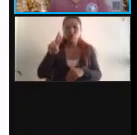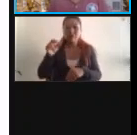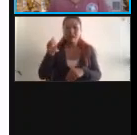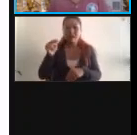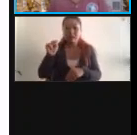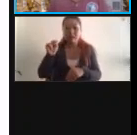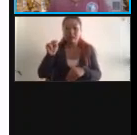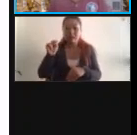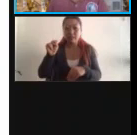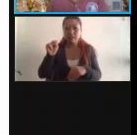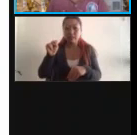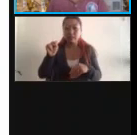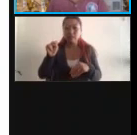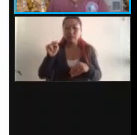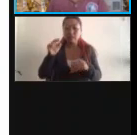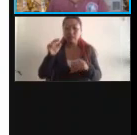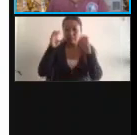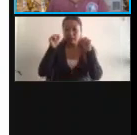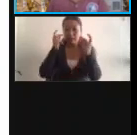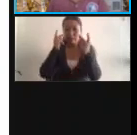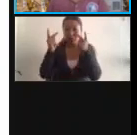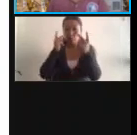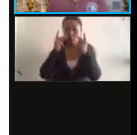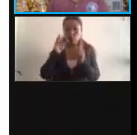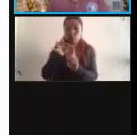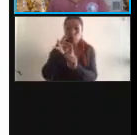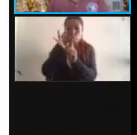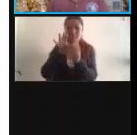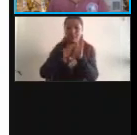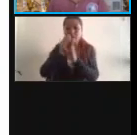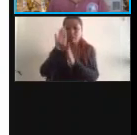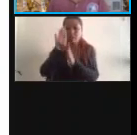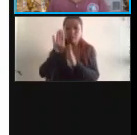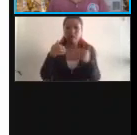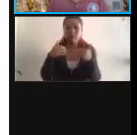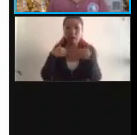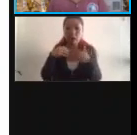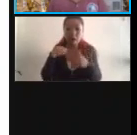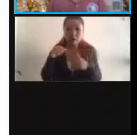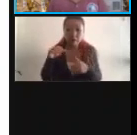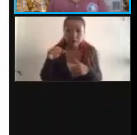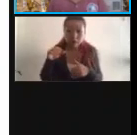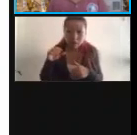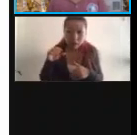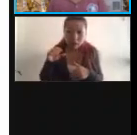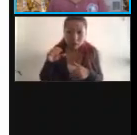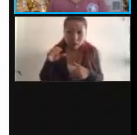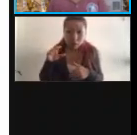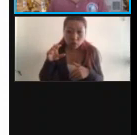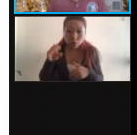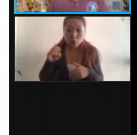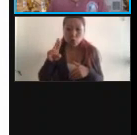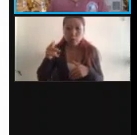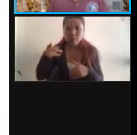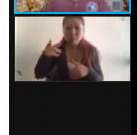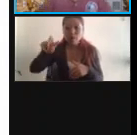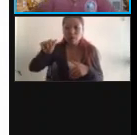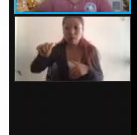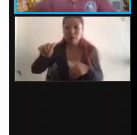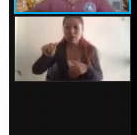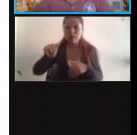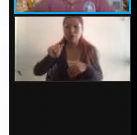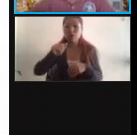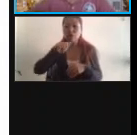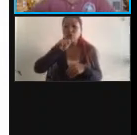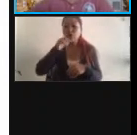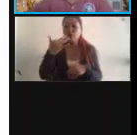was really a unique development. We've got a cupola on the space station, but the one that they flew on Dragon was really innovative. And then you've